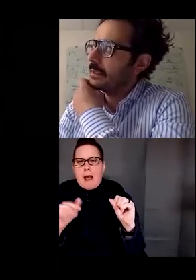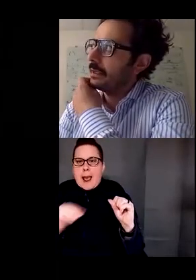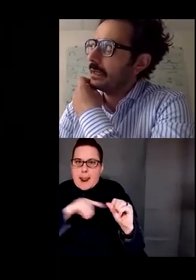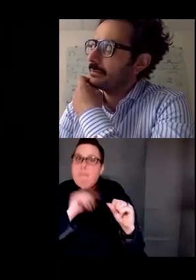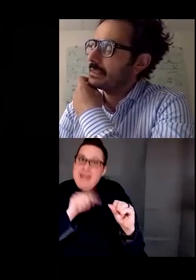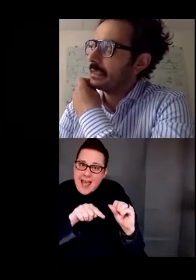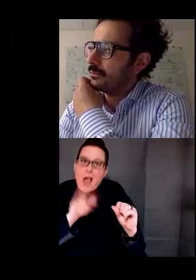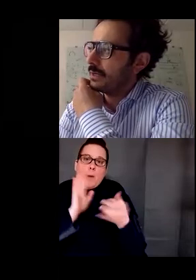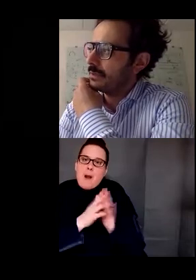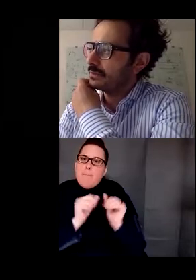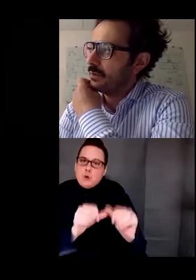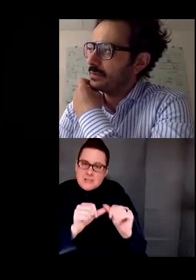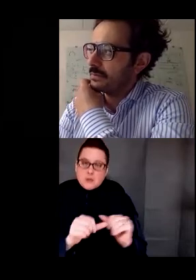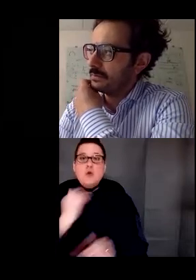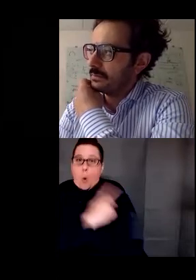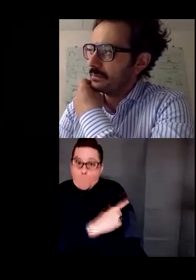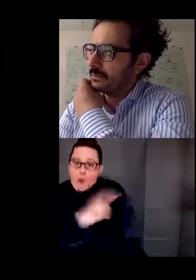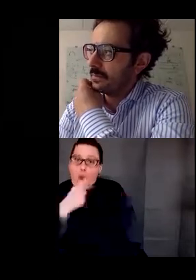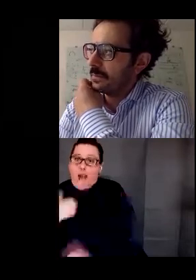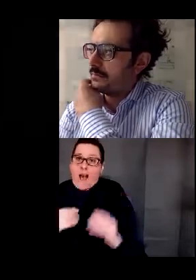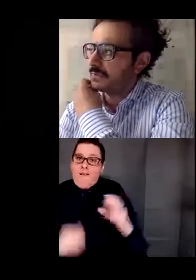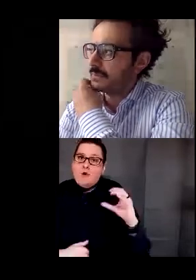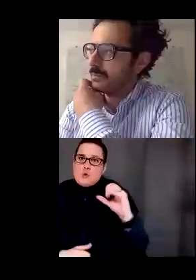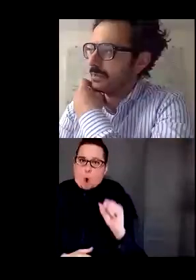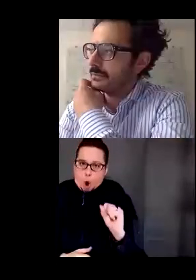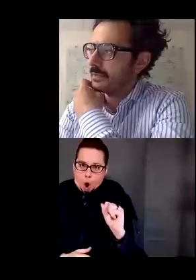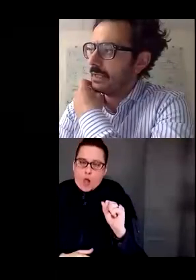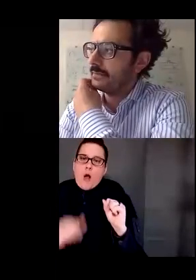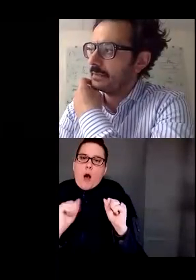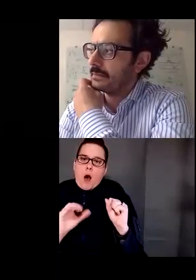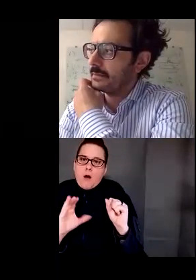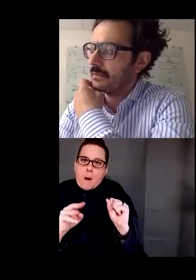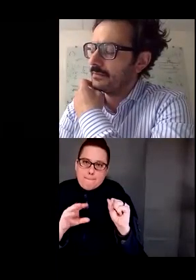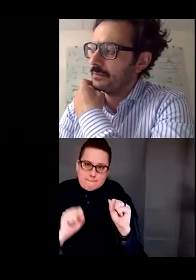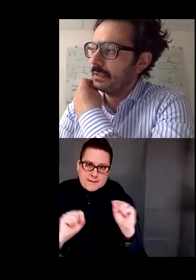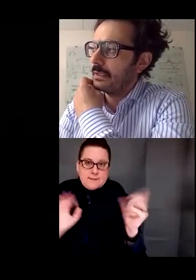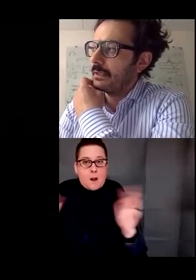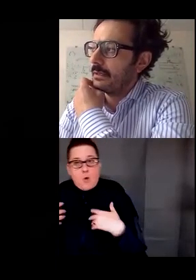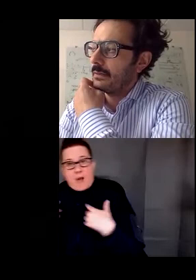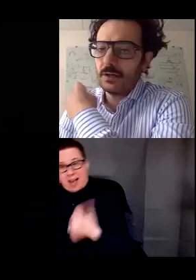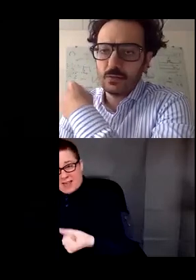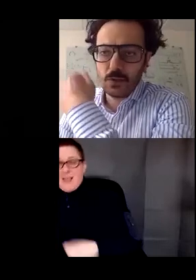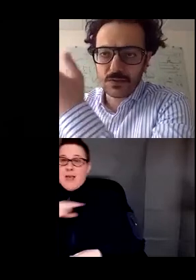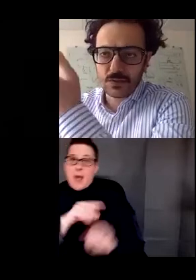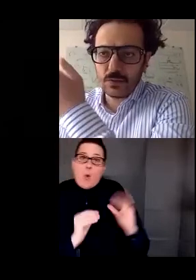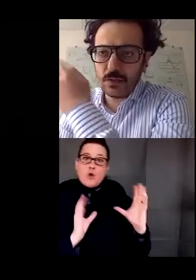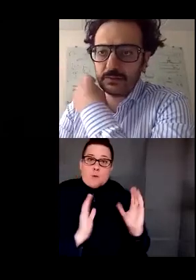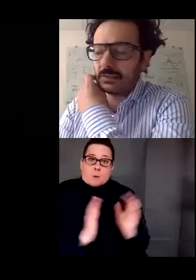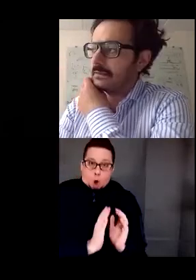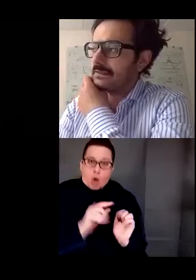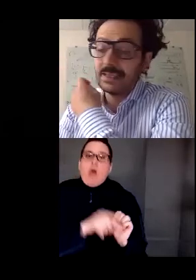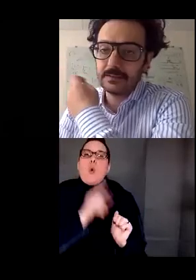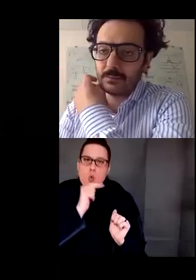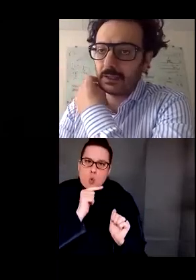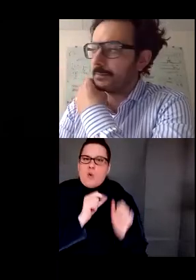patients at baseline who had the smallest accumbens compared to the healthy and the recovered were the ones who